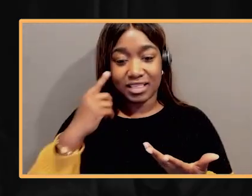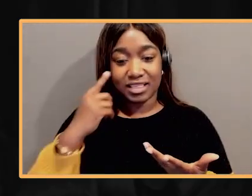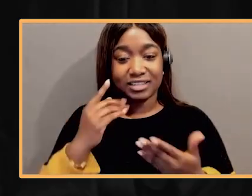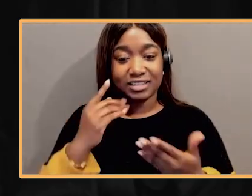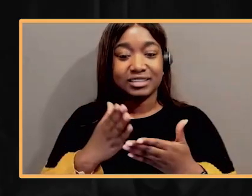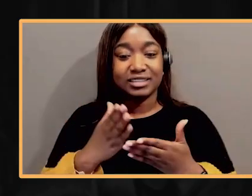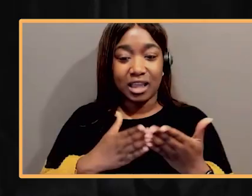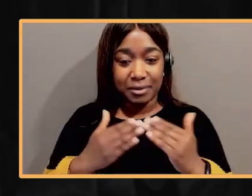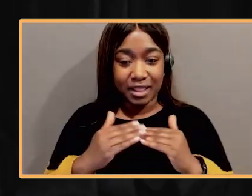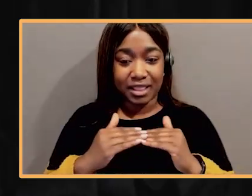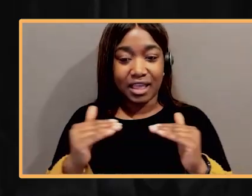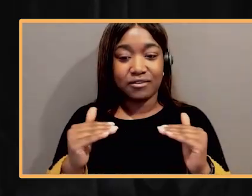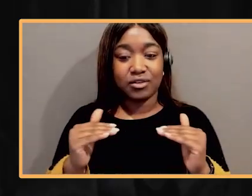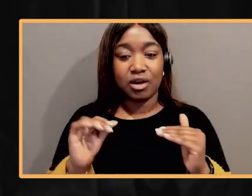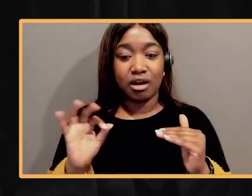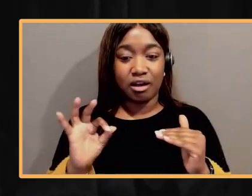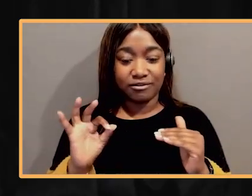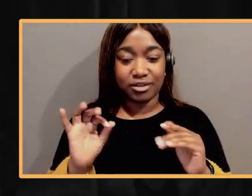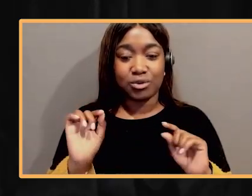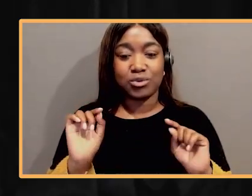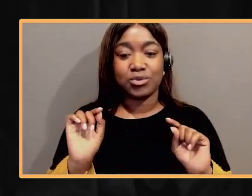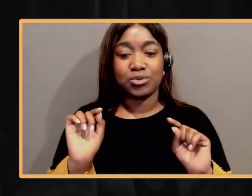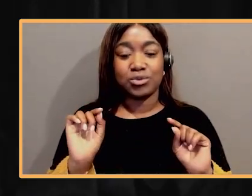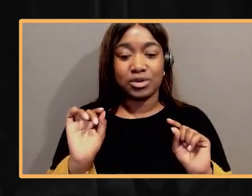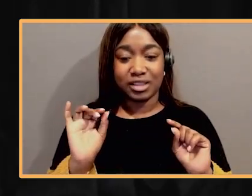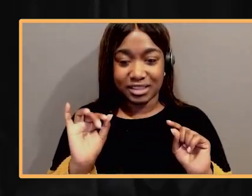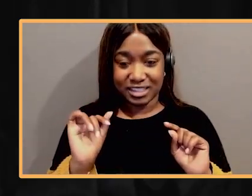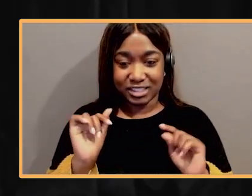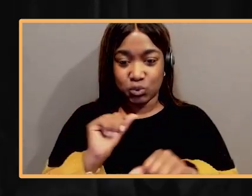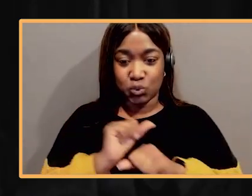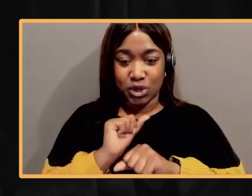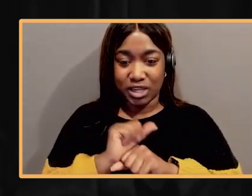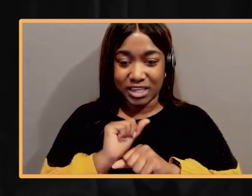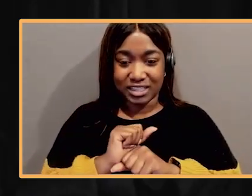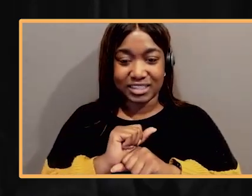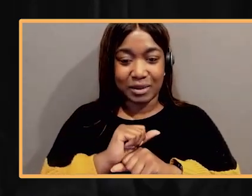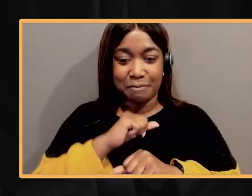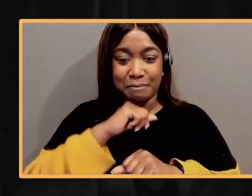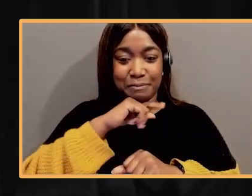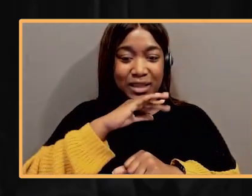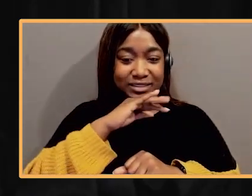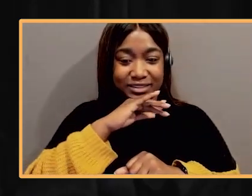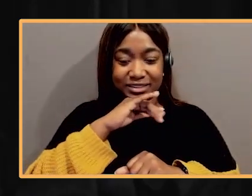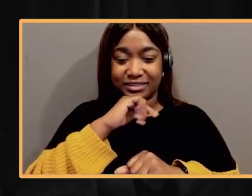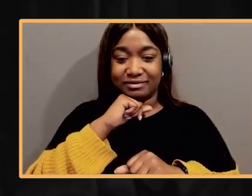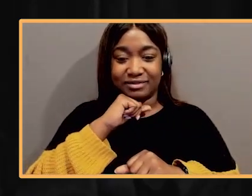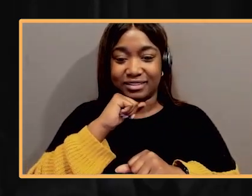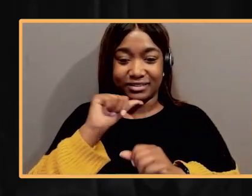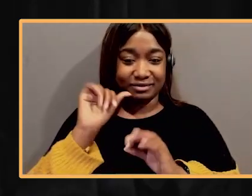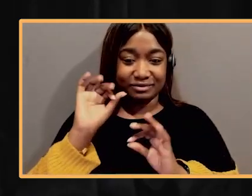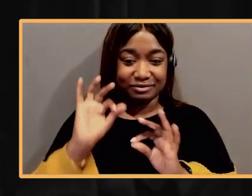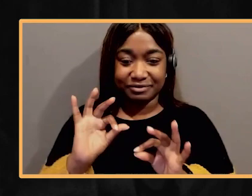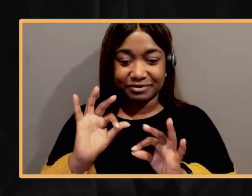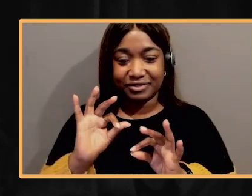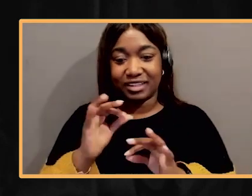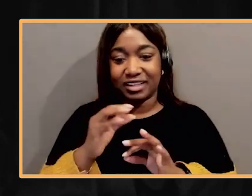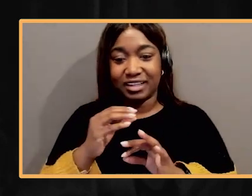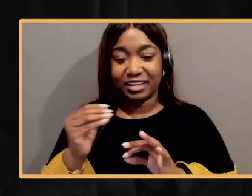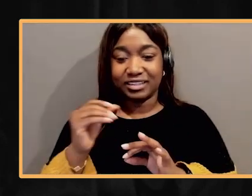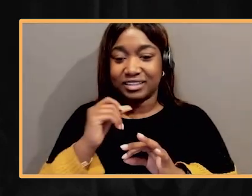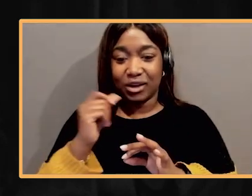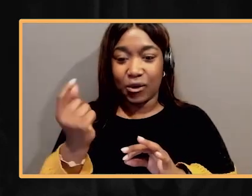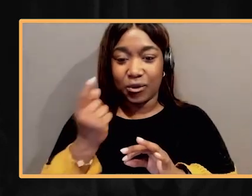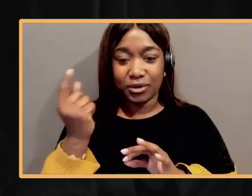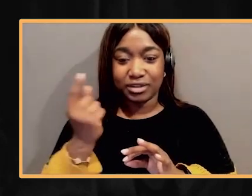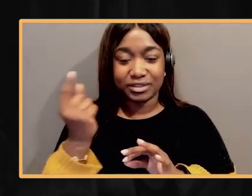like, this is messy work. That's right. Yeah. And it's sloppy, and it isn't always thoughtful.